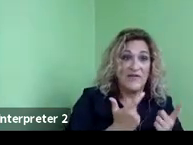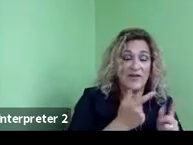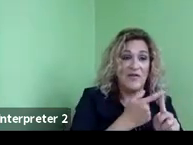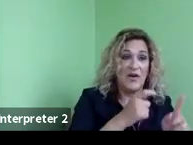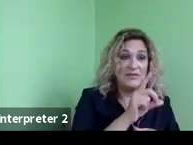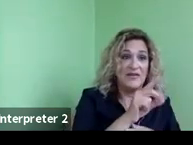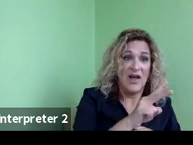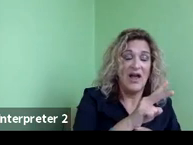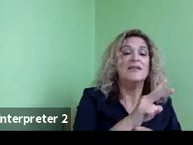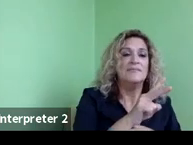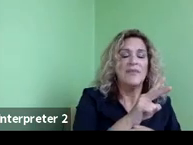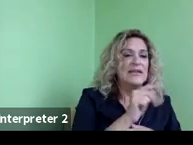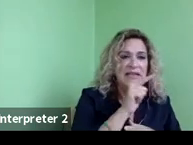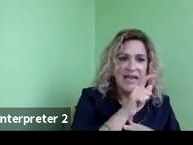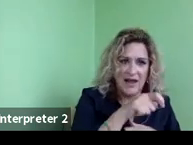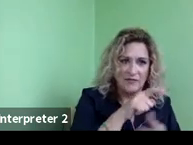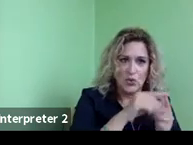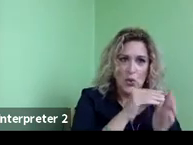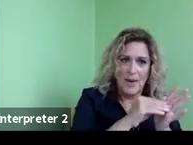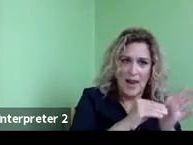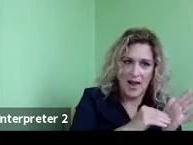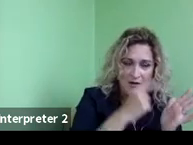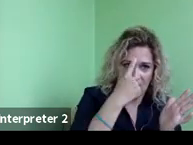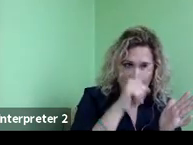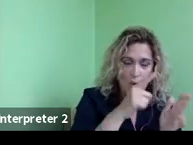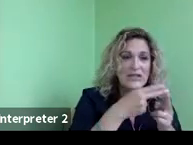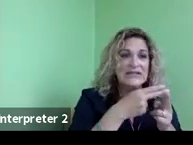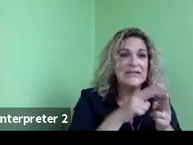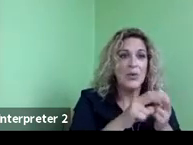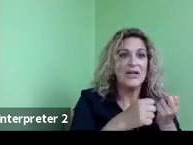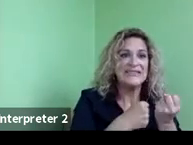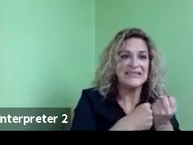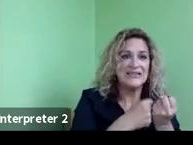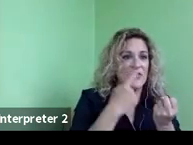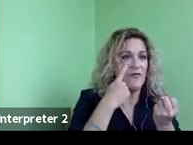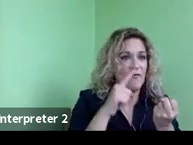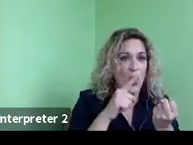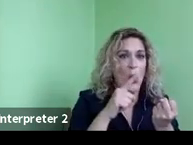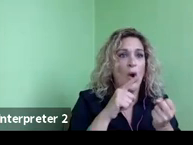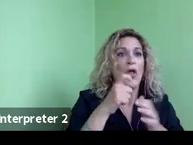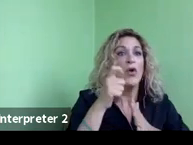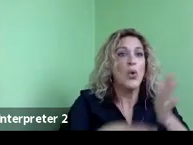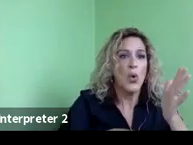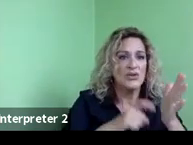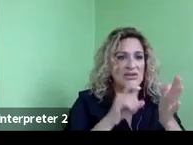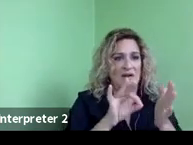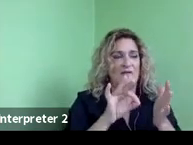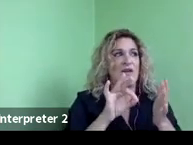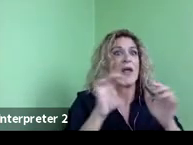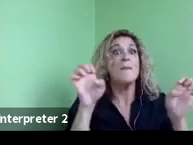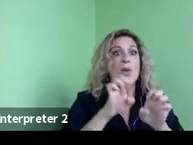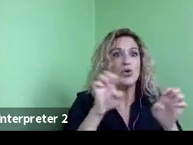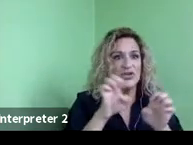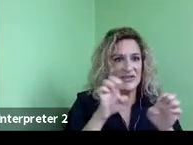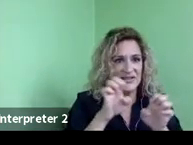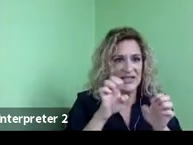temporary assistance in order to pay for the cost of emergency shelter and services at a shelter program that